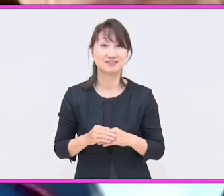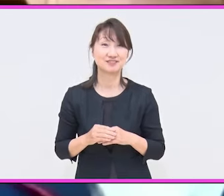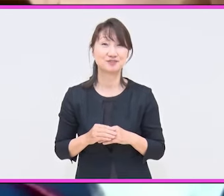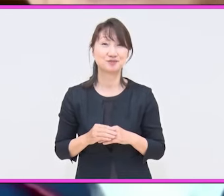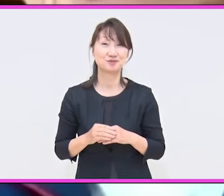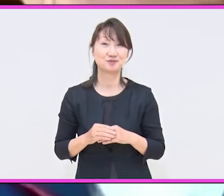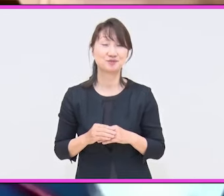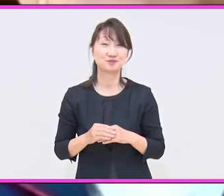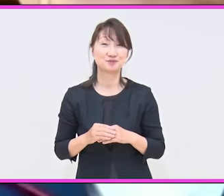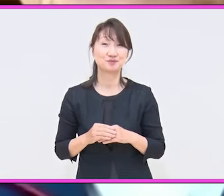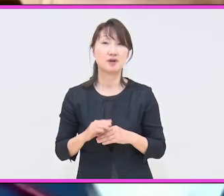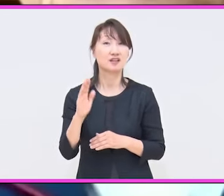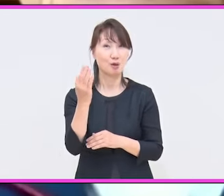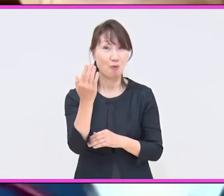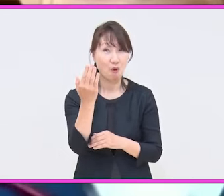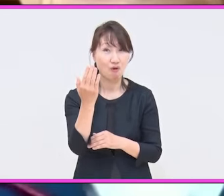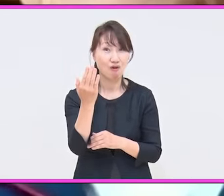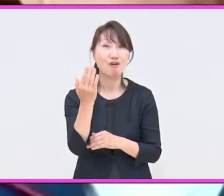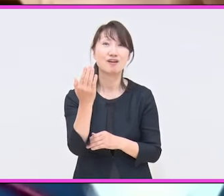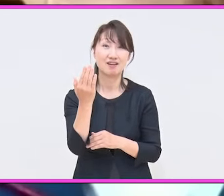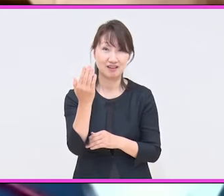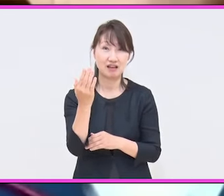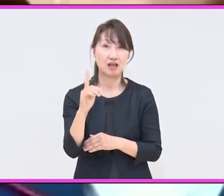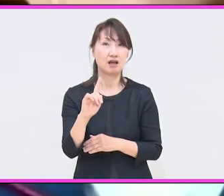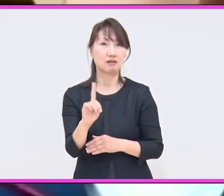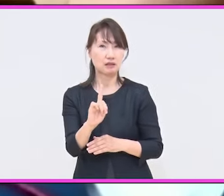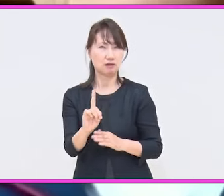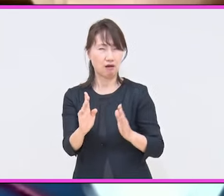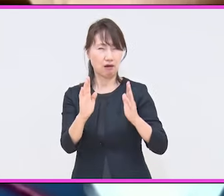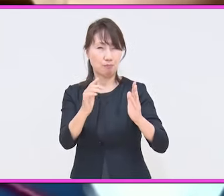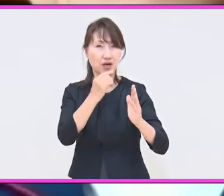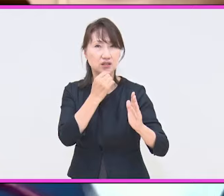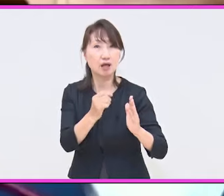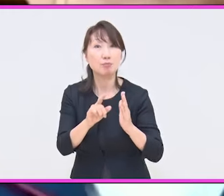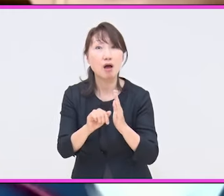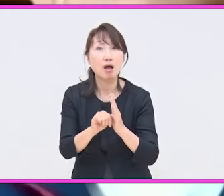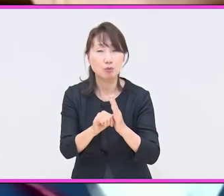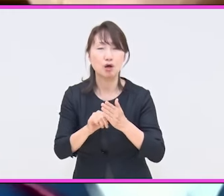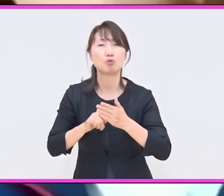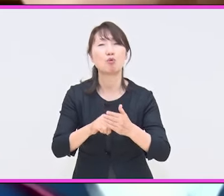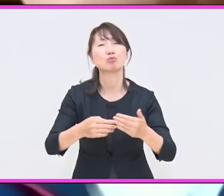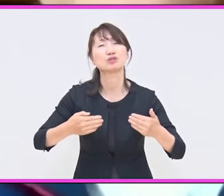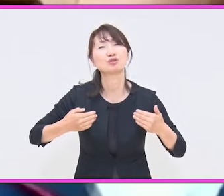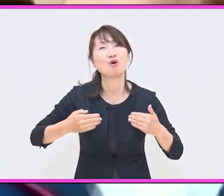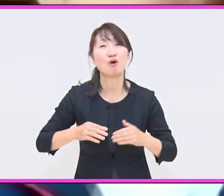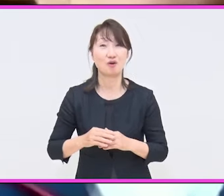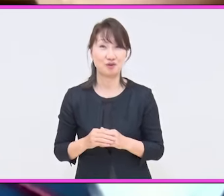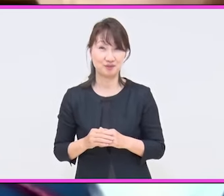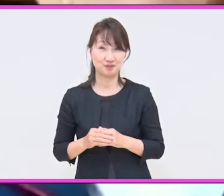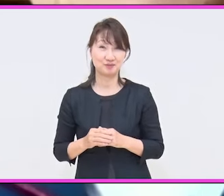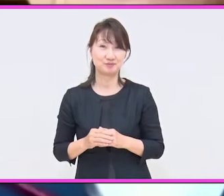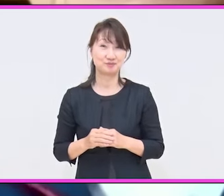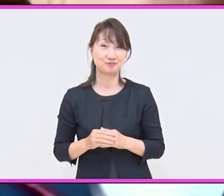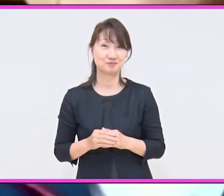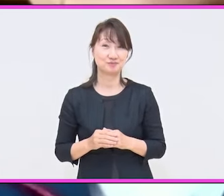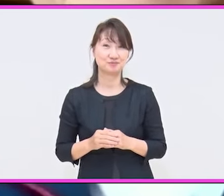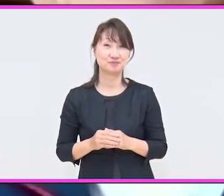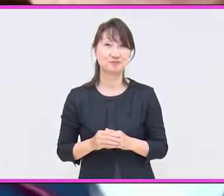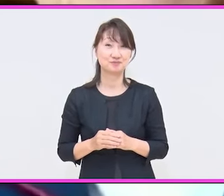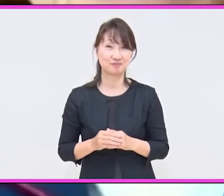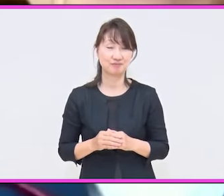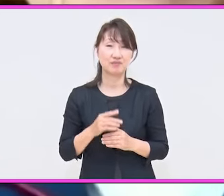disheartening. But if you want to be good at anything, it's always going to be hard work. It's